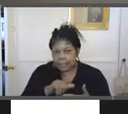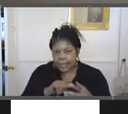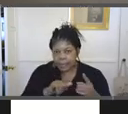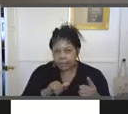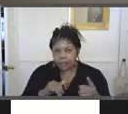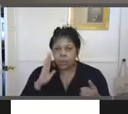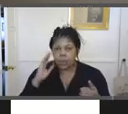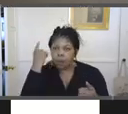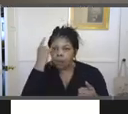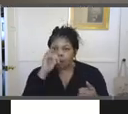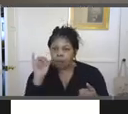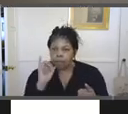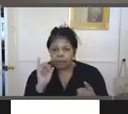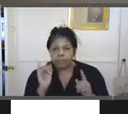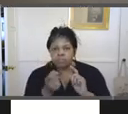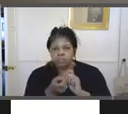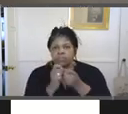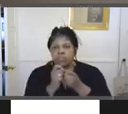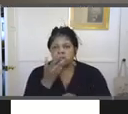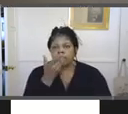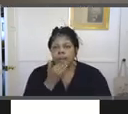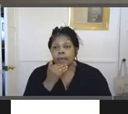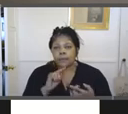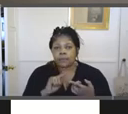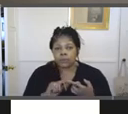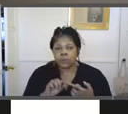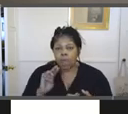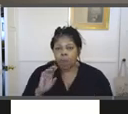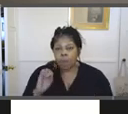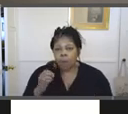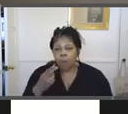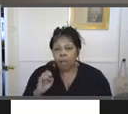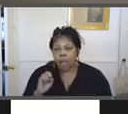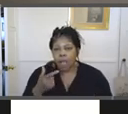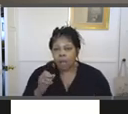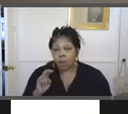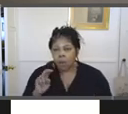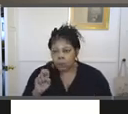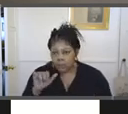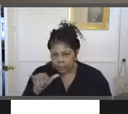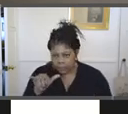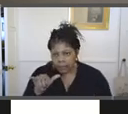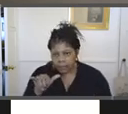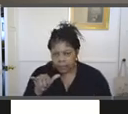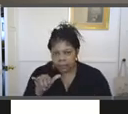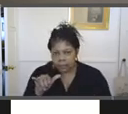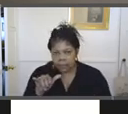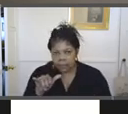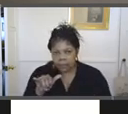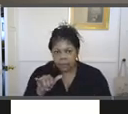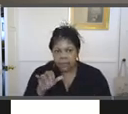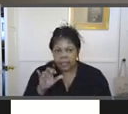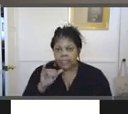we've turned this into mahogany. So I want to select this here. I'm going to put this into the isolation